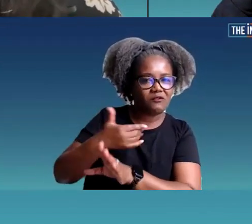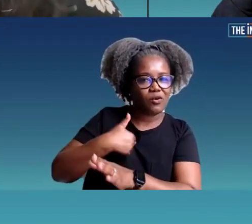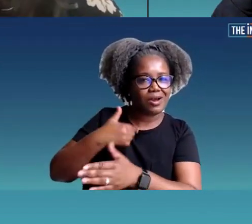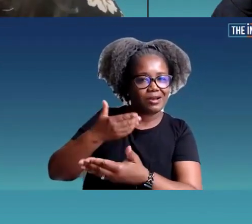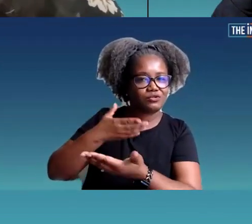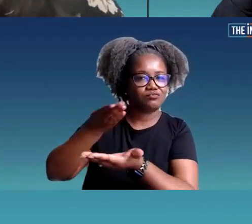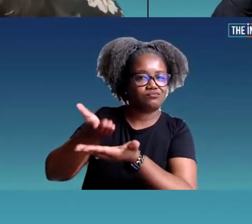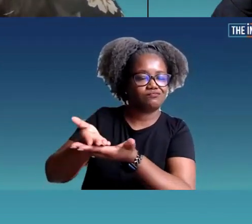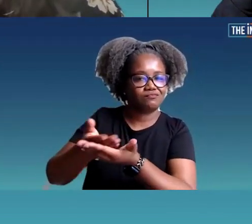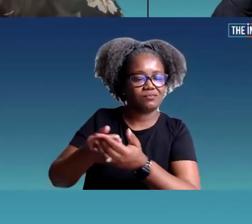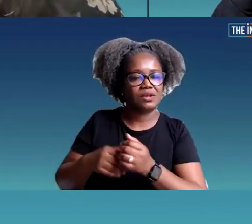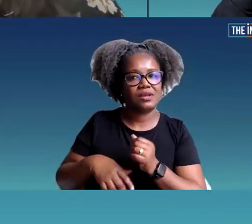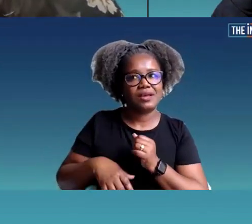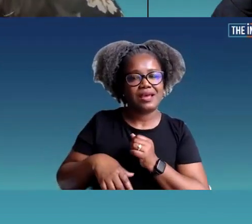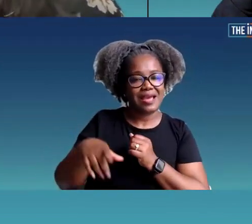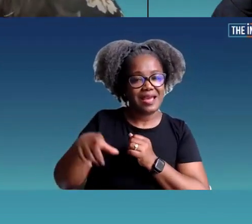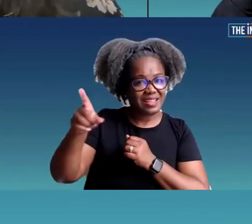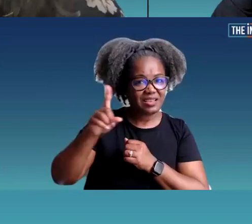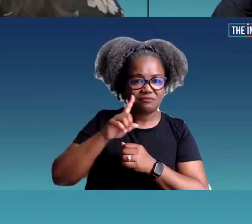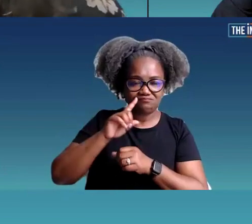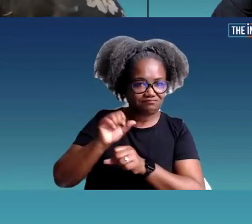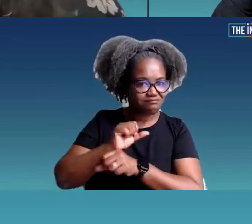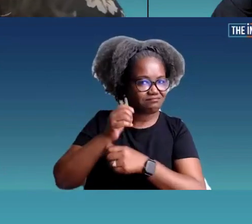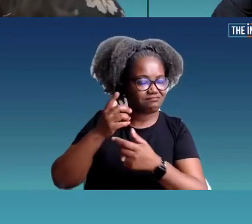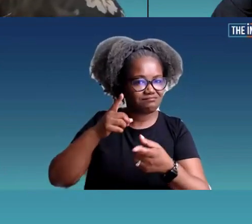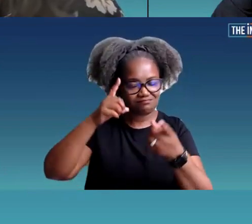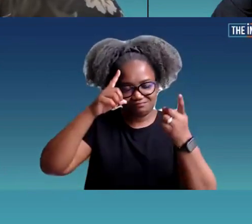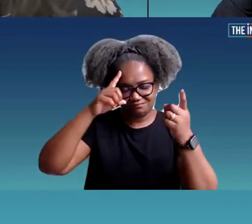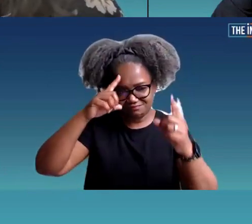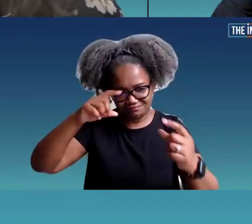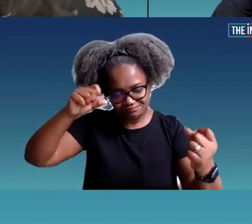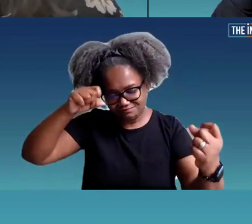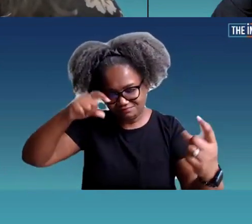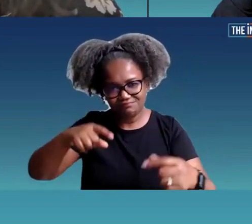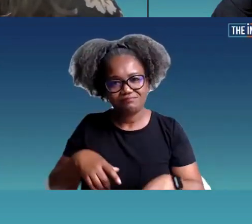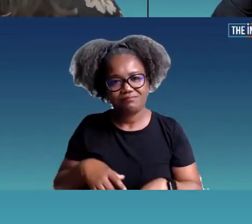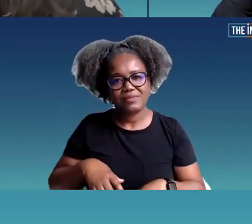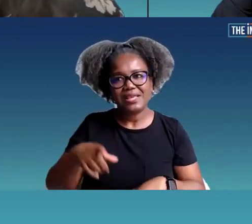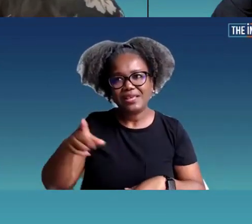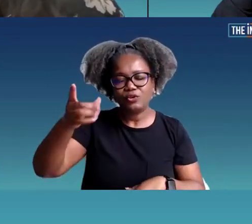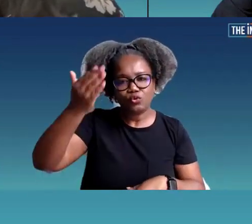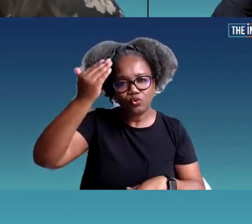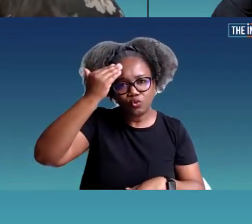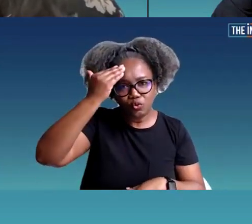that, a director of health equity was, a critical role